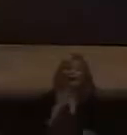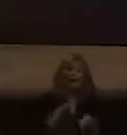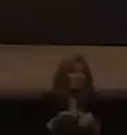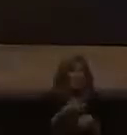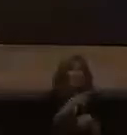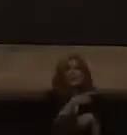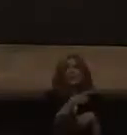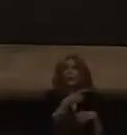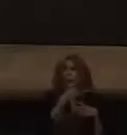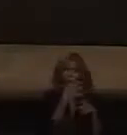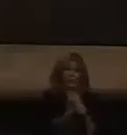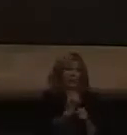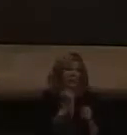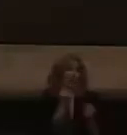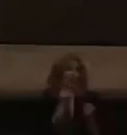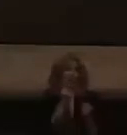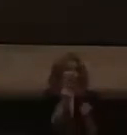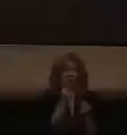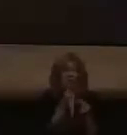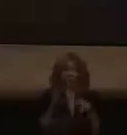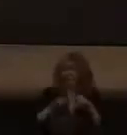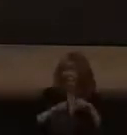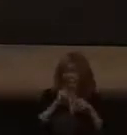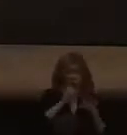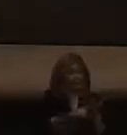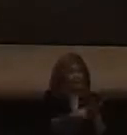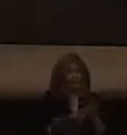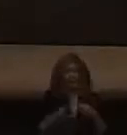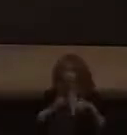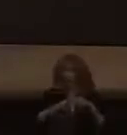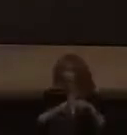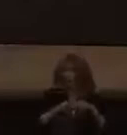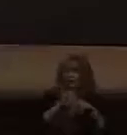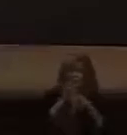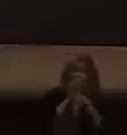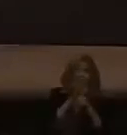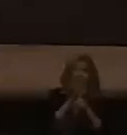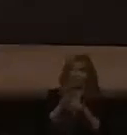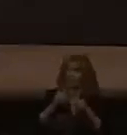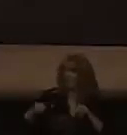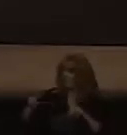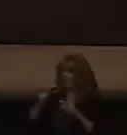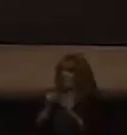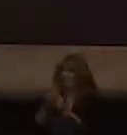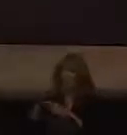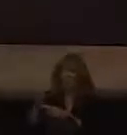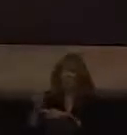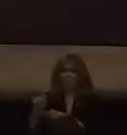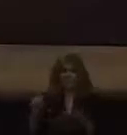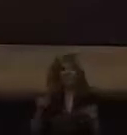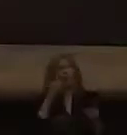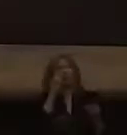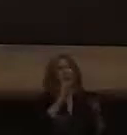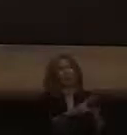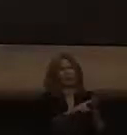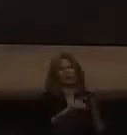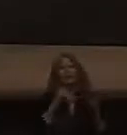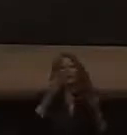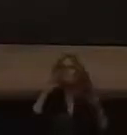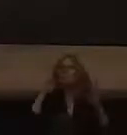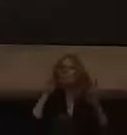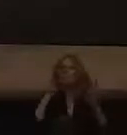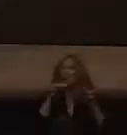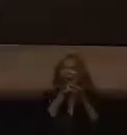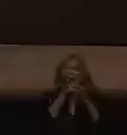added recognition and added exposure, especially within the communities of people with disabilities. For example, the Access Awards, Helen